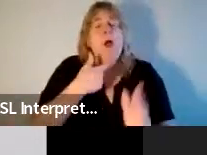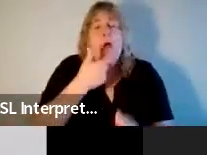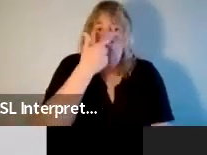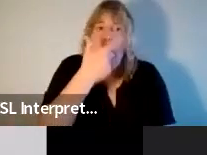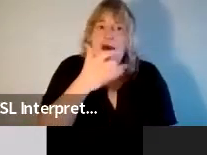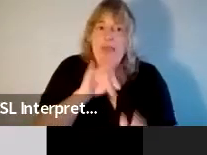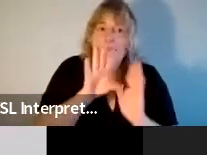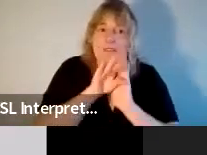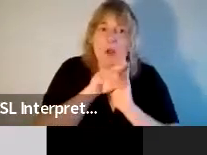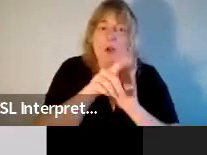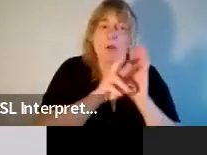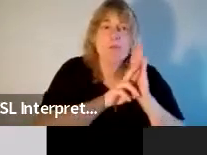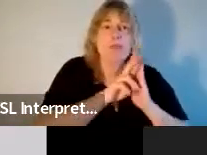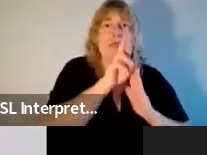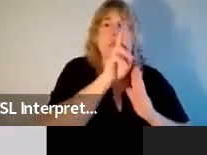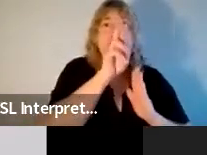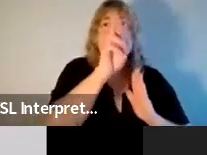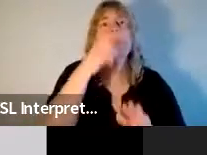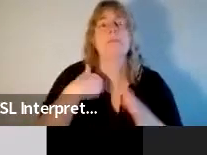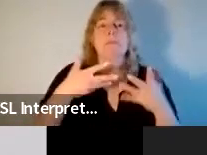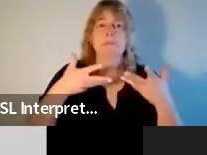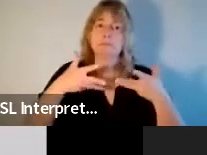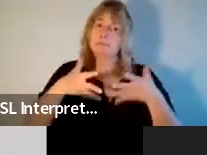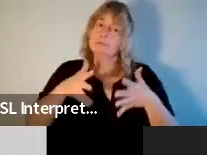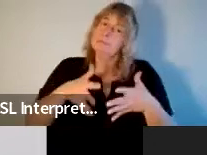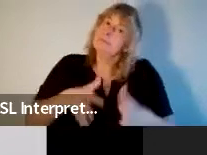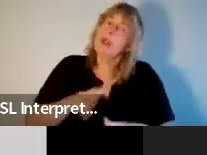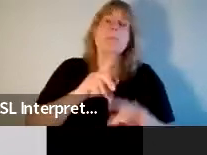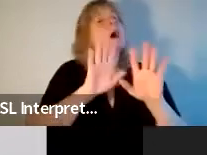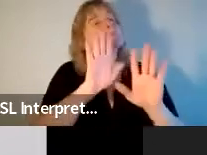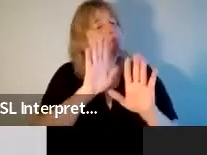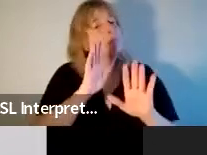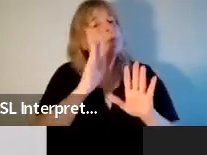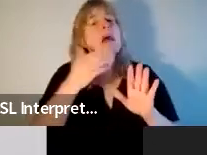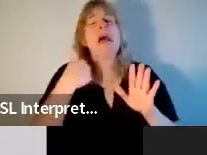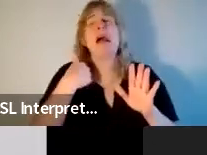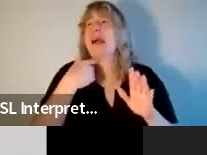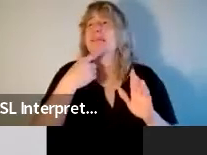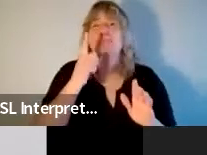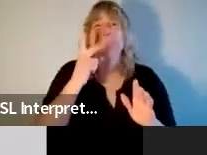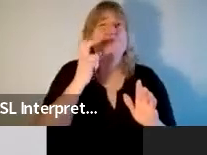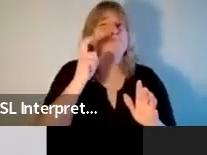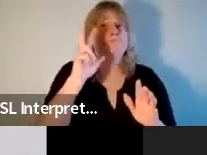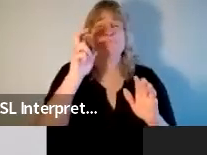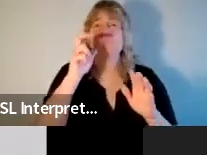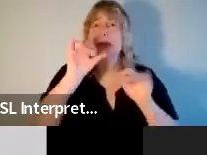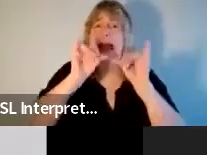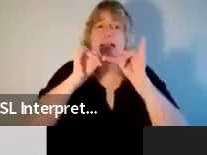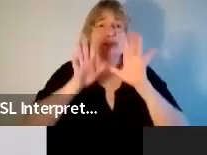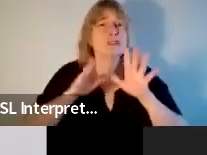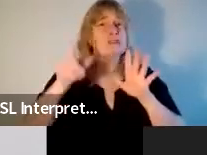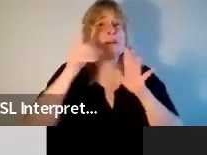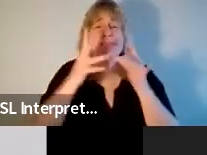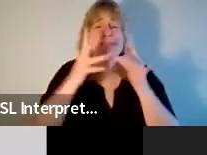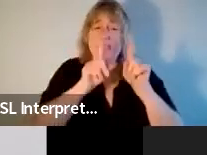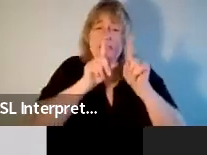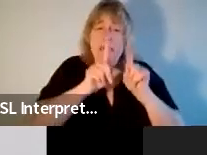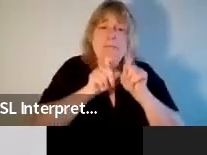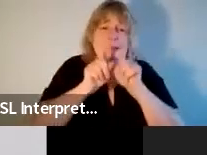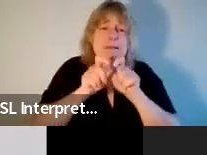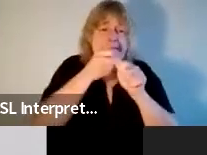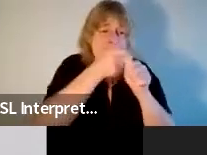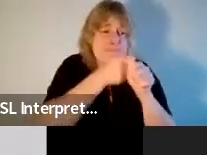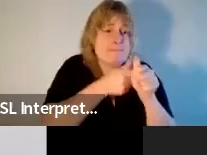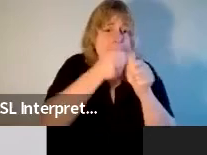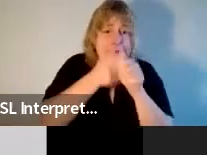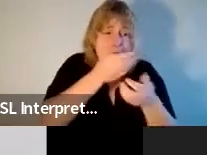deployment. Rest assured, however, that hundreds and hundreds of engineers have tested each subsystem